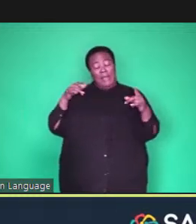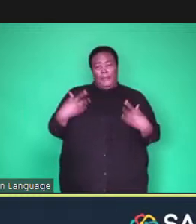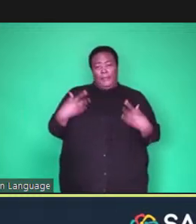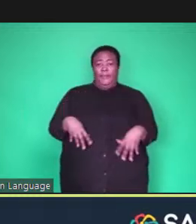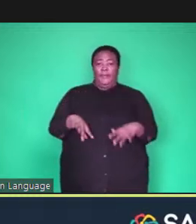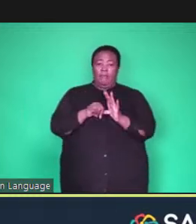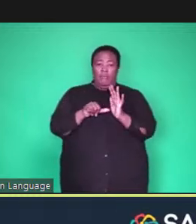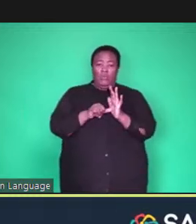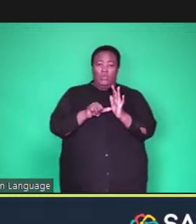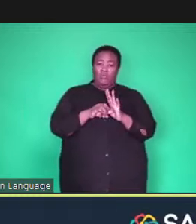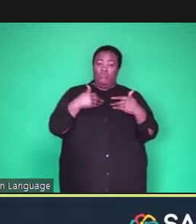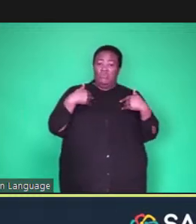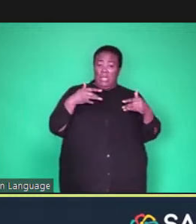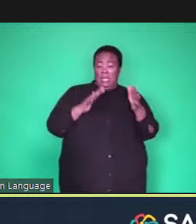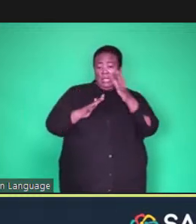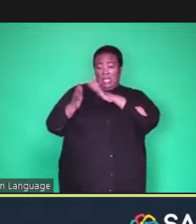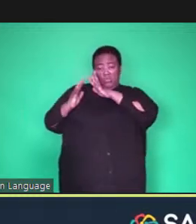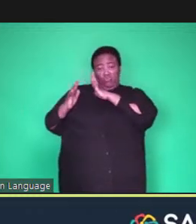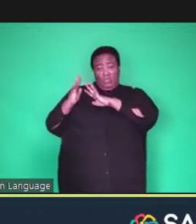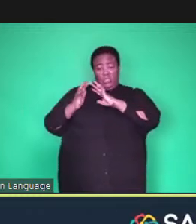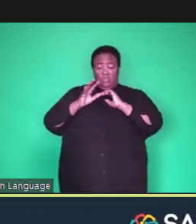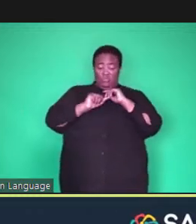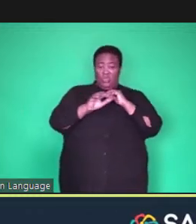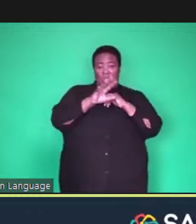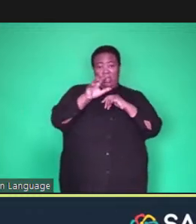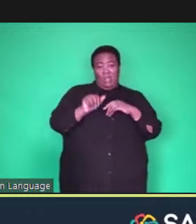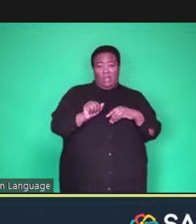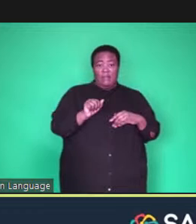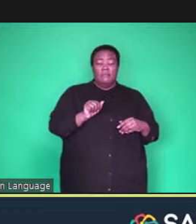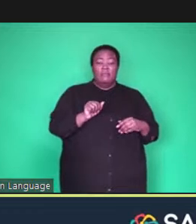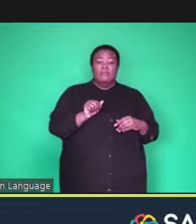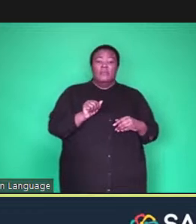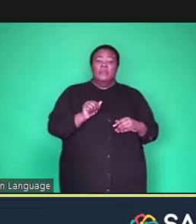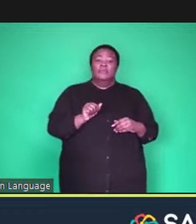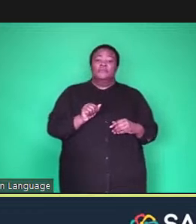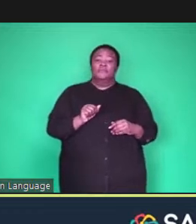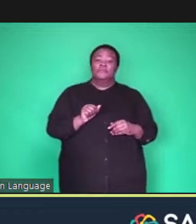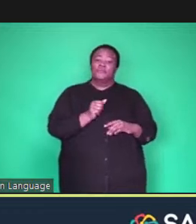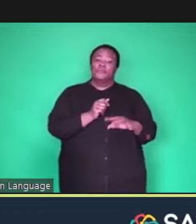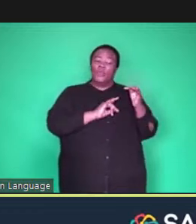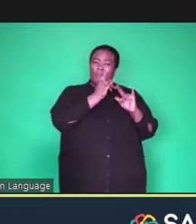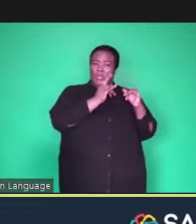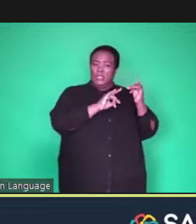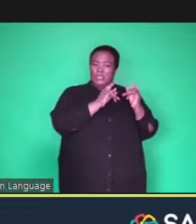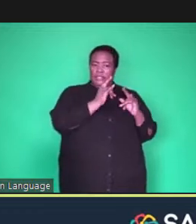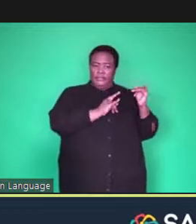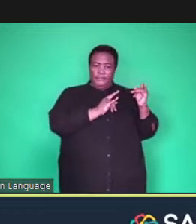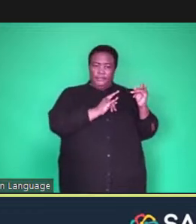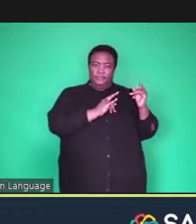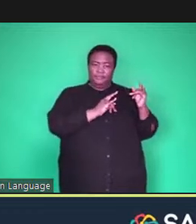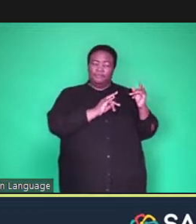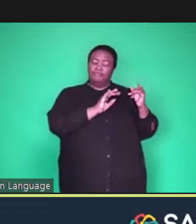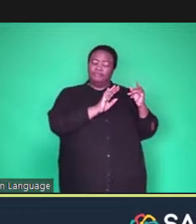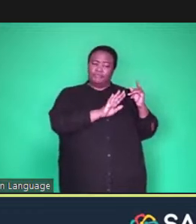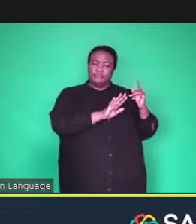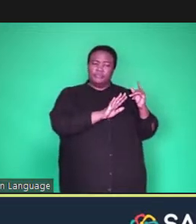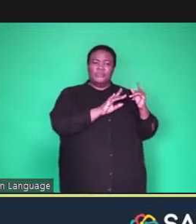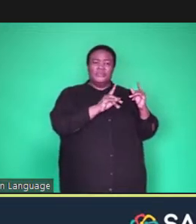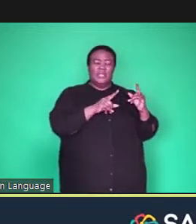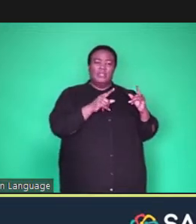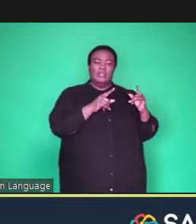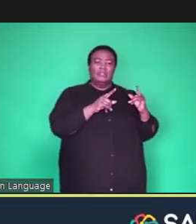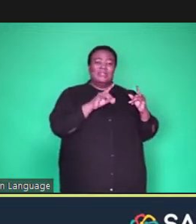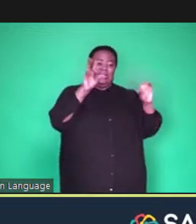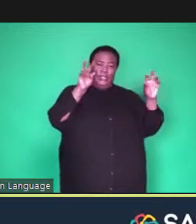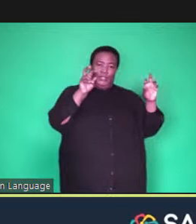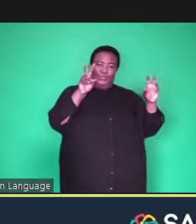start in the history to talk about South African urbanization. Here, the issue of urbanization itself and its delays, I think we'll get